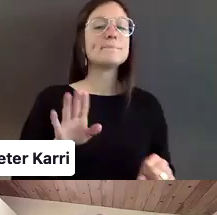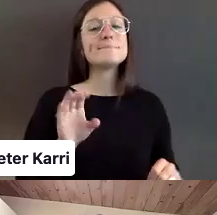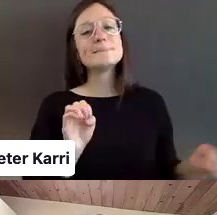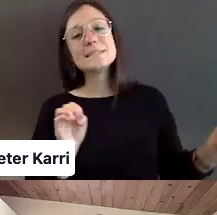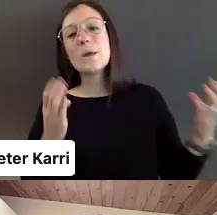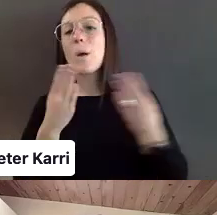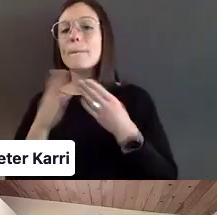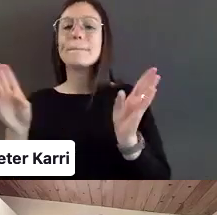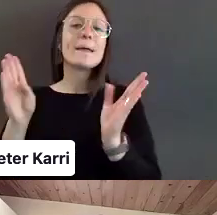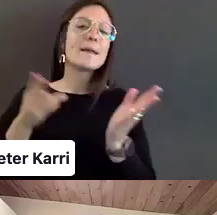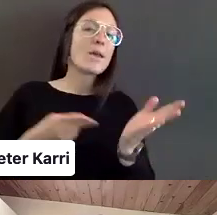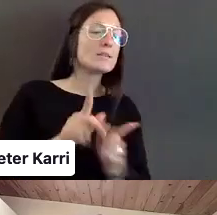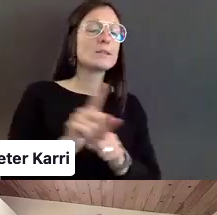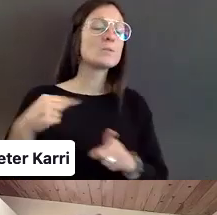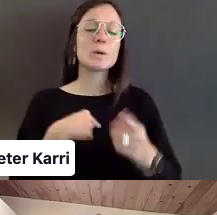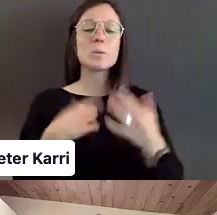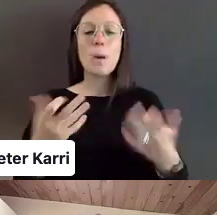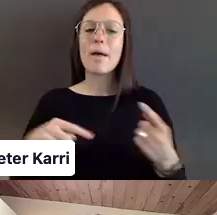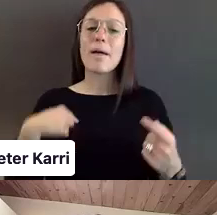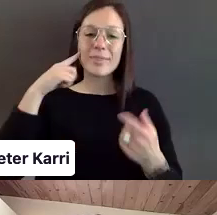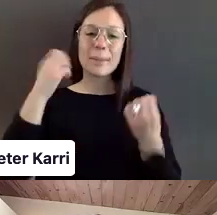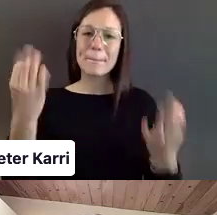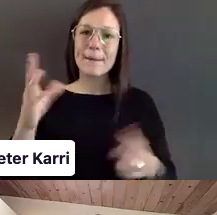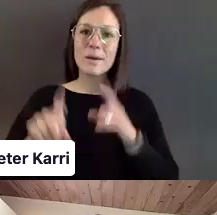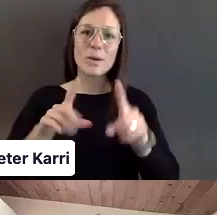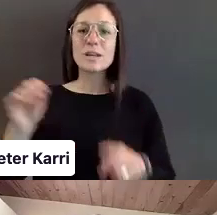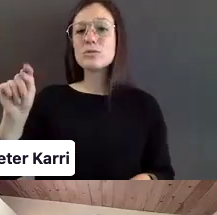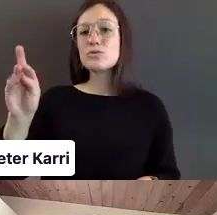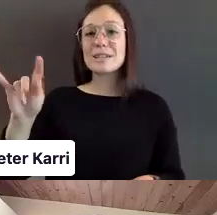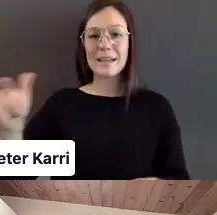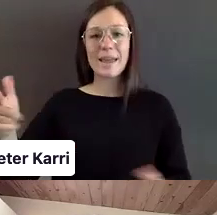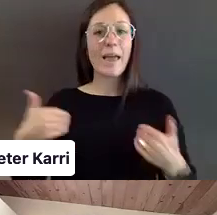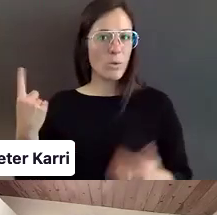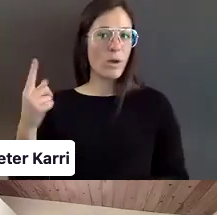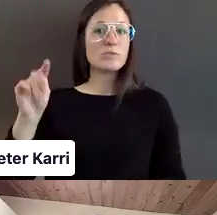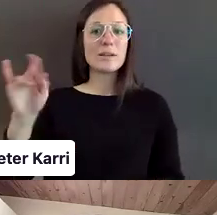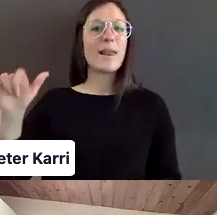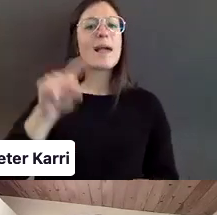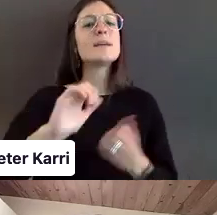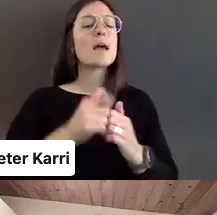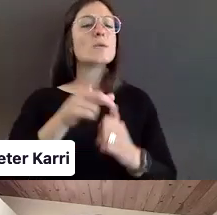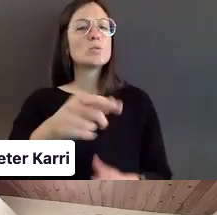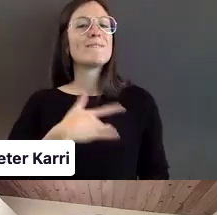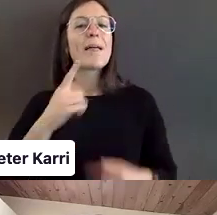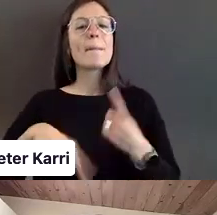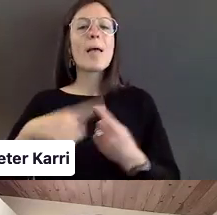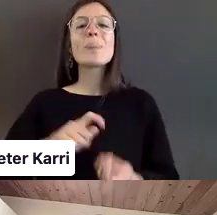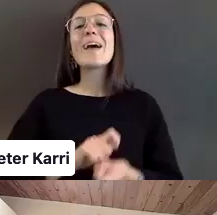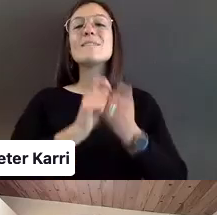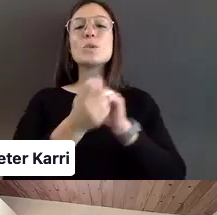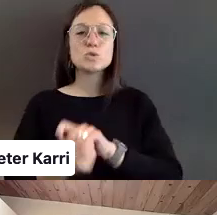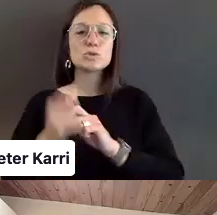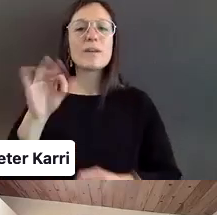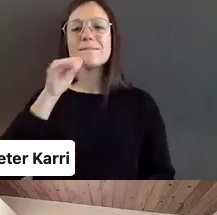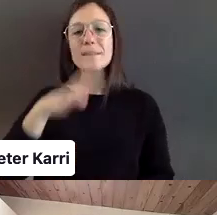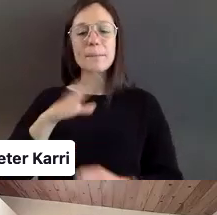open or honest as we want to be, but I think that a lot of the questions, and Trinity has one, is how do you feel about the evolution of female